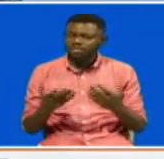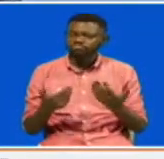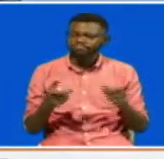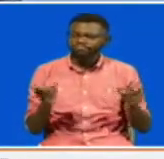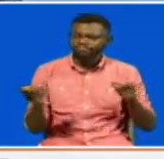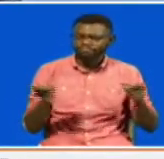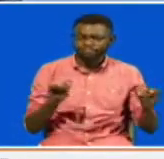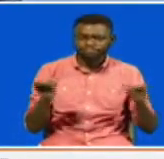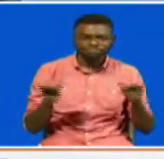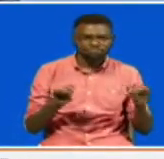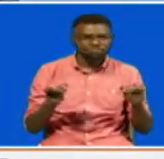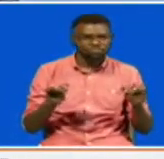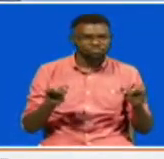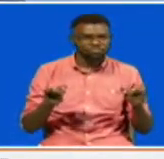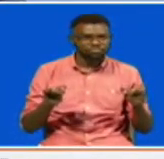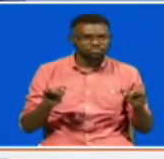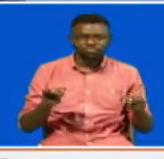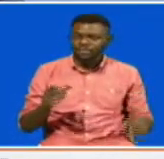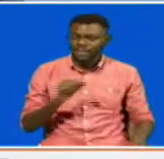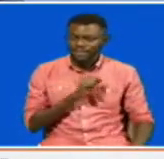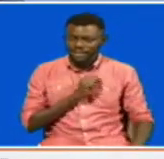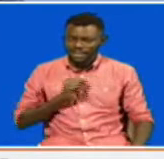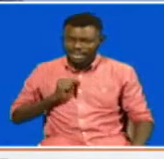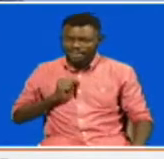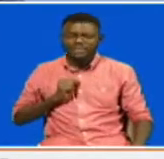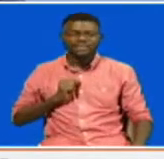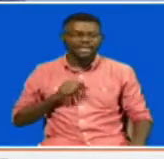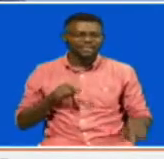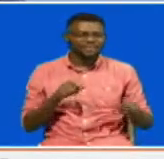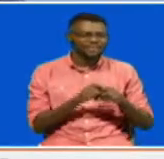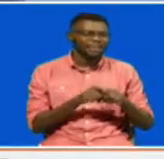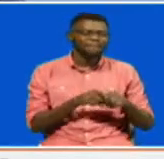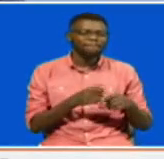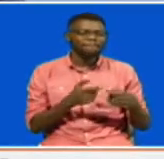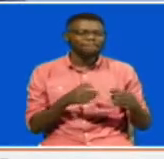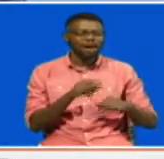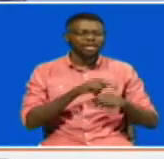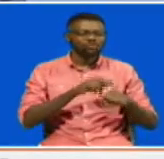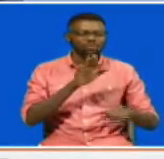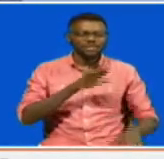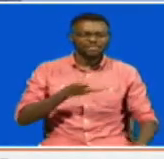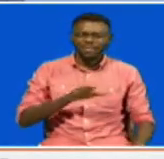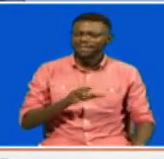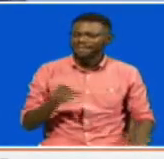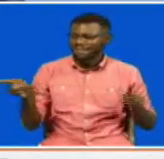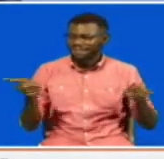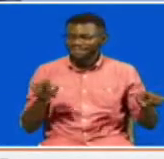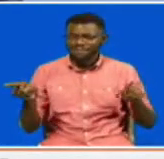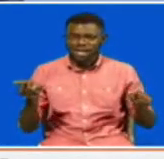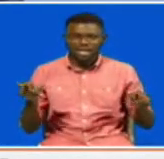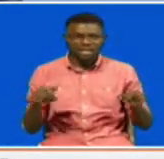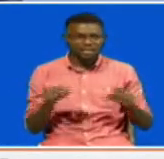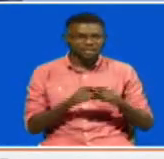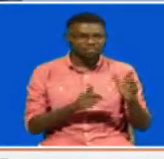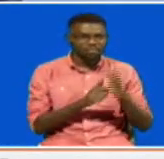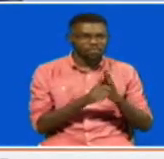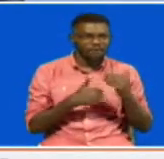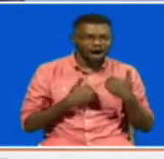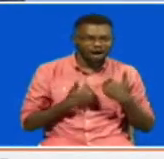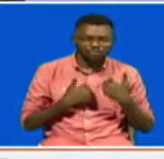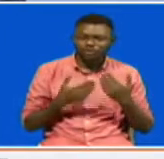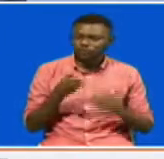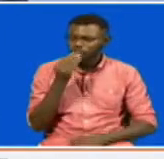control both houses. Remember, we do have in our manifesto issues of food